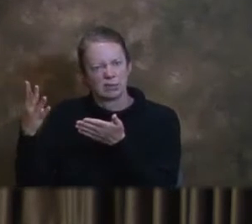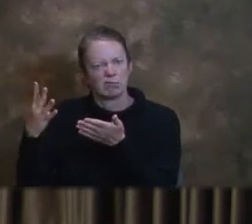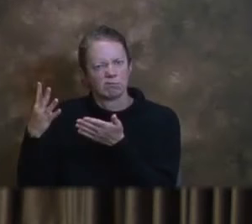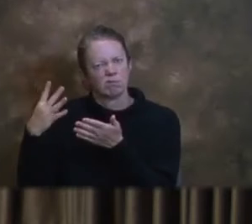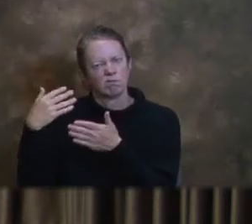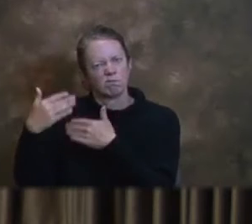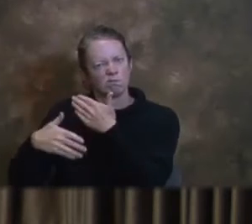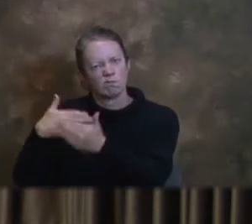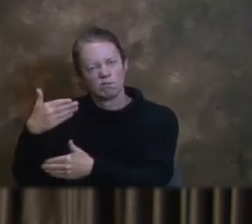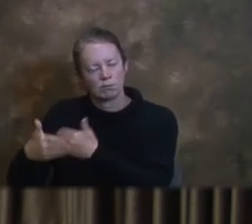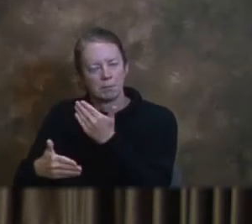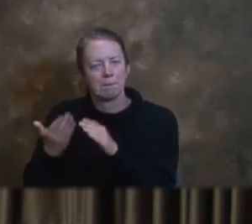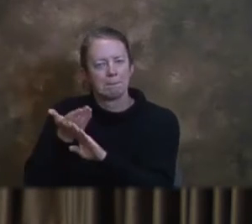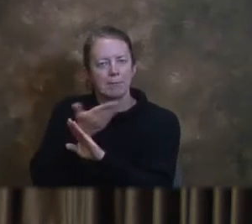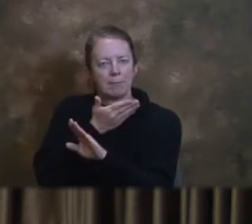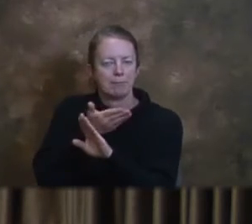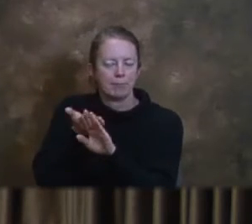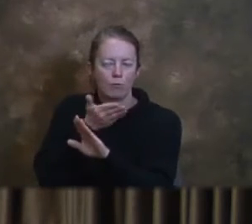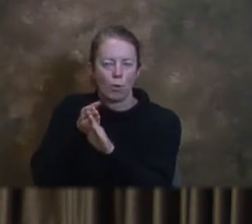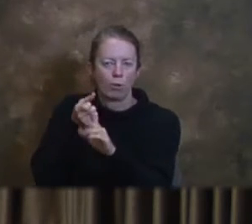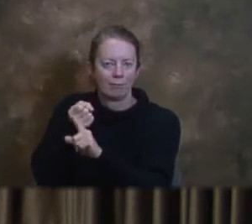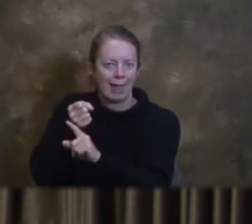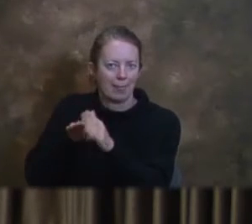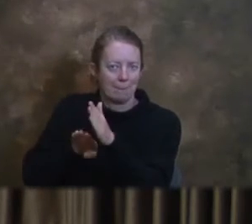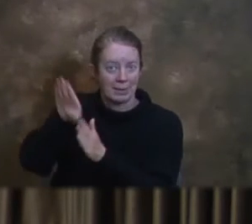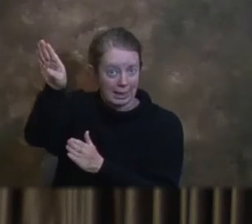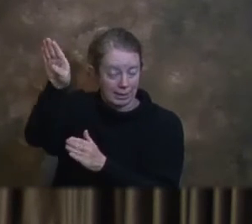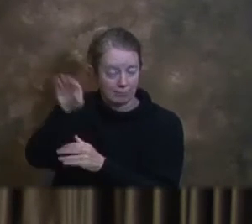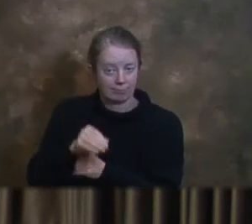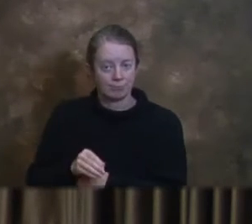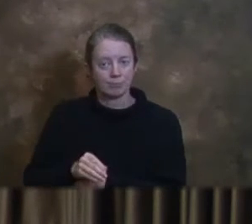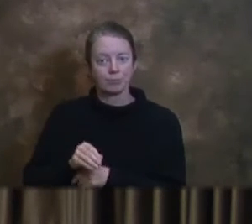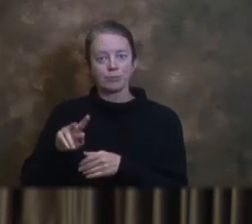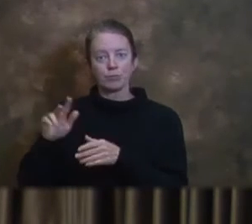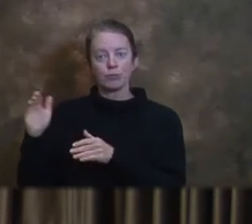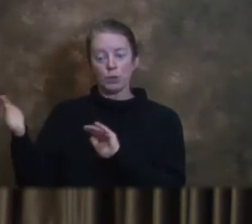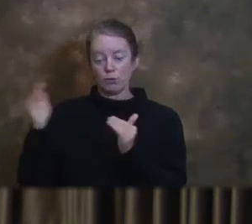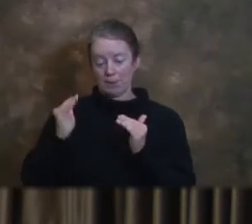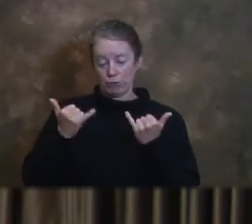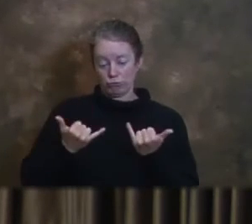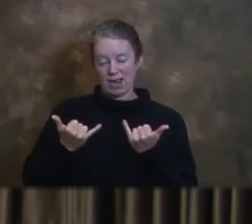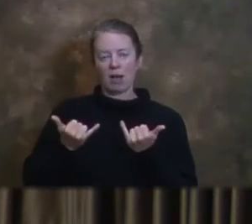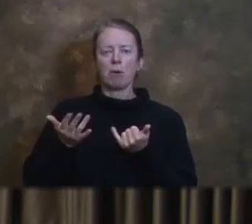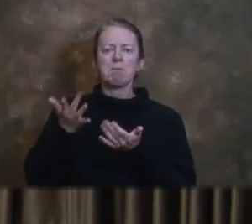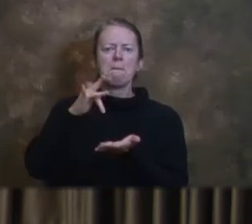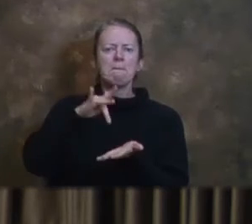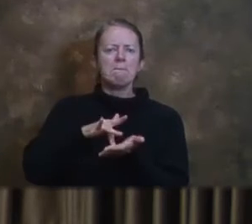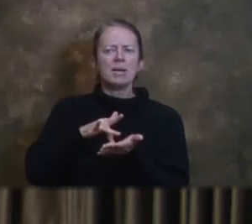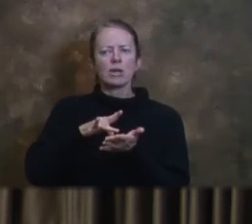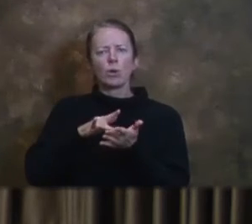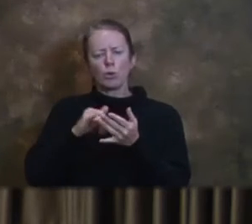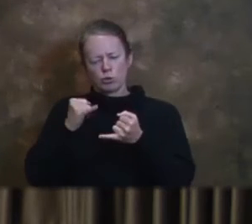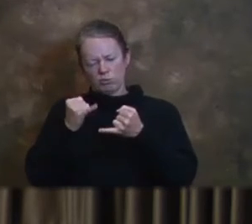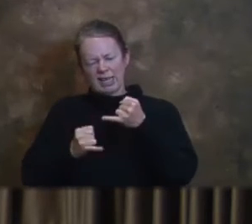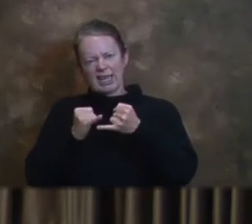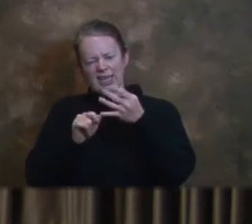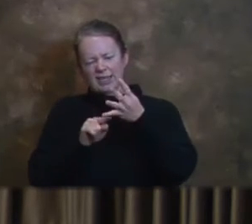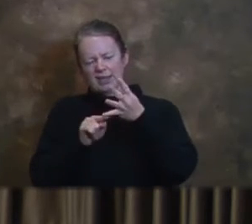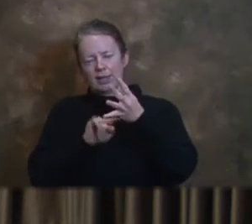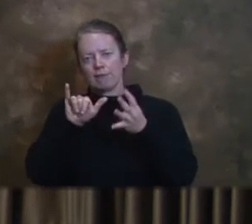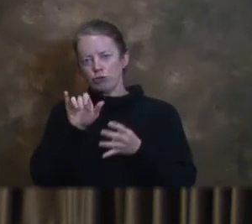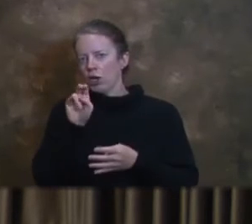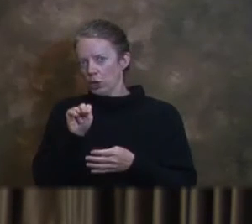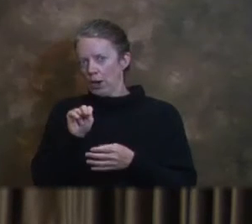to the peak. And so that would put us somewhere into mid to late January when we'd start to come